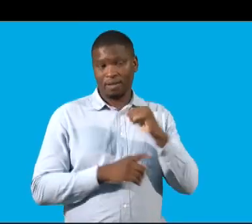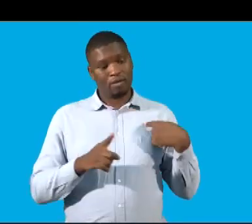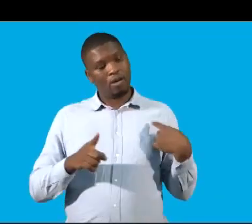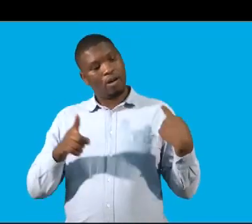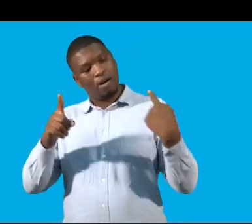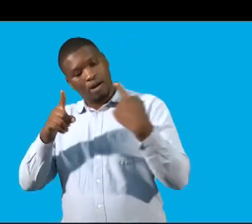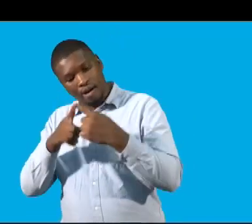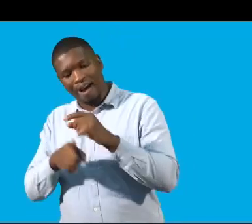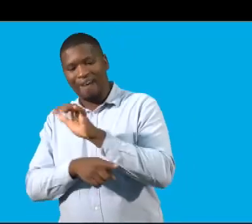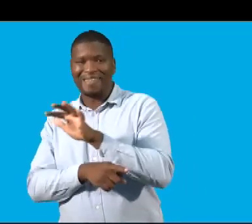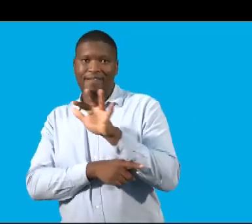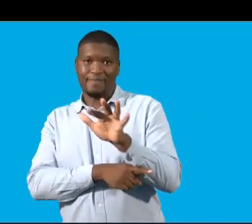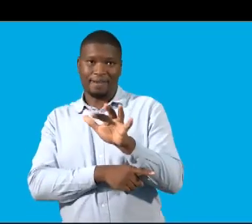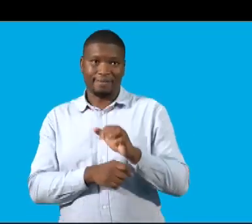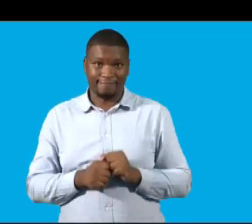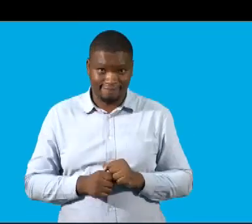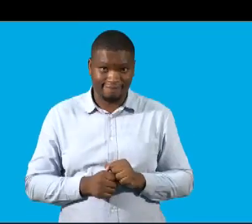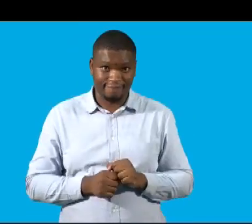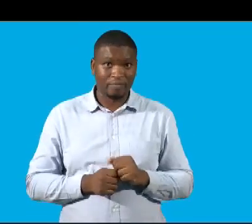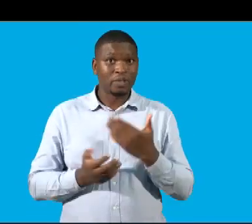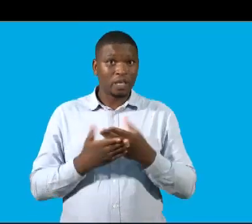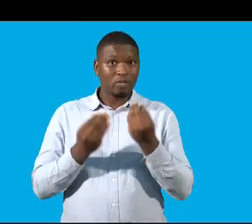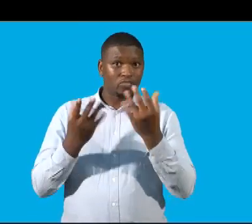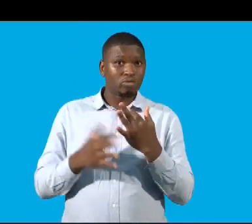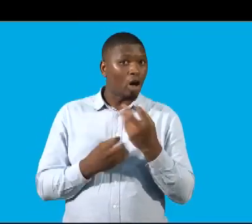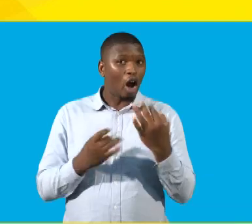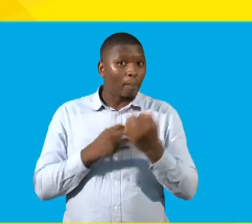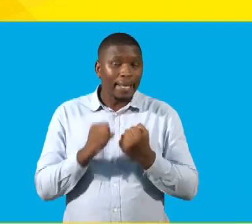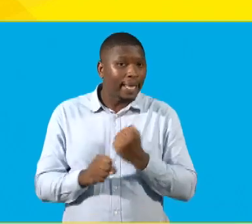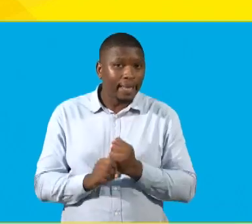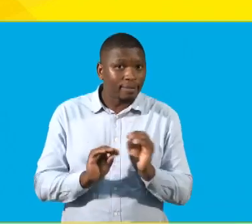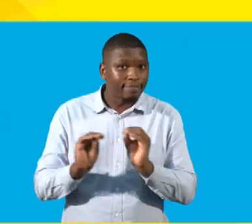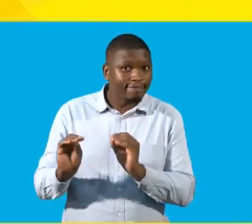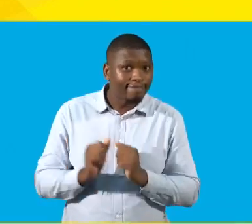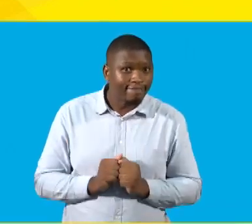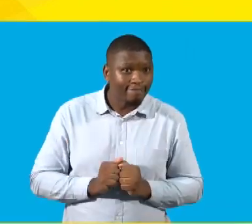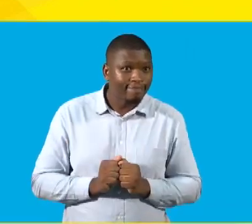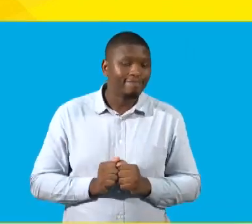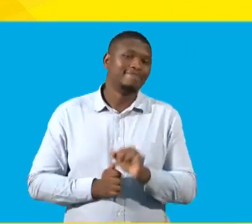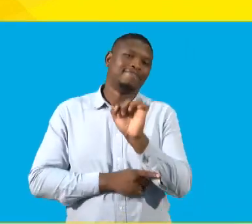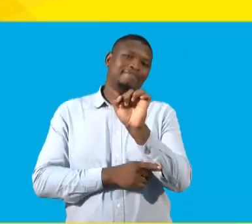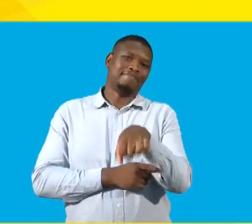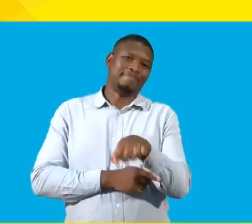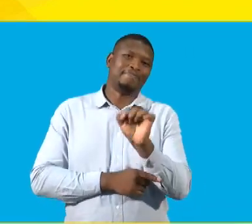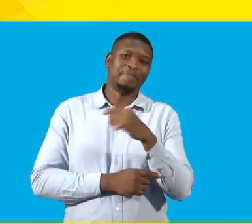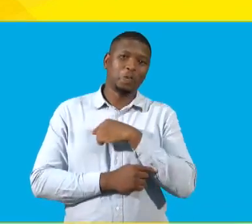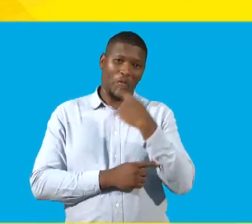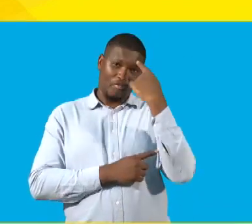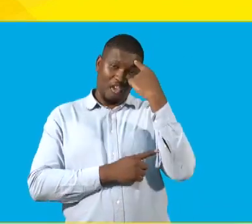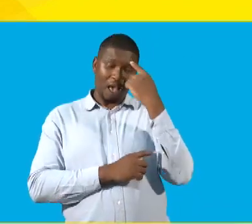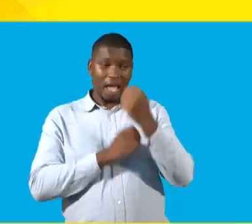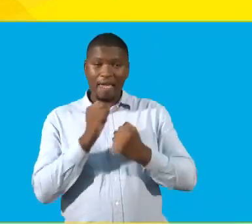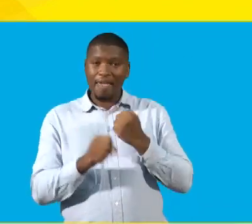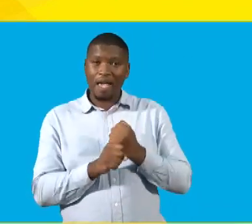month before his 55th birthday. So can you calculate how many years that is? Yes, if you